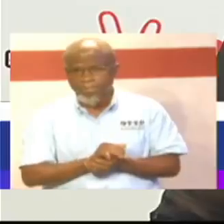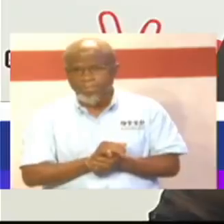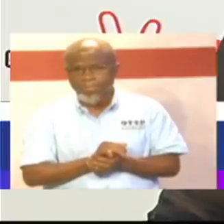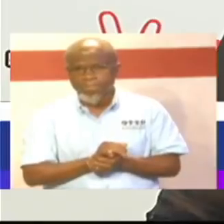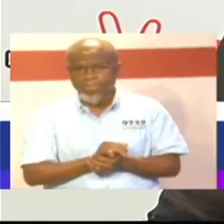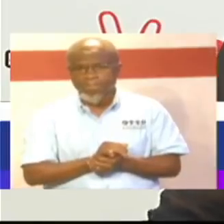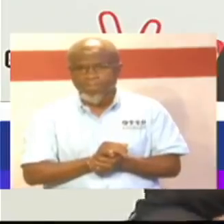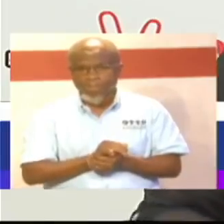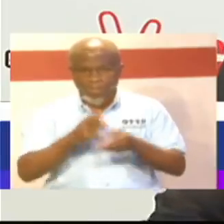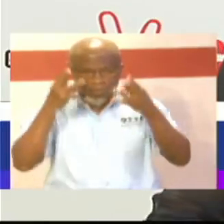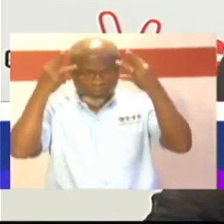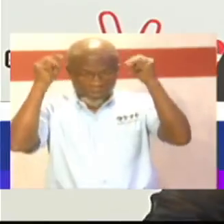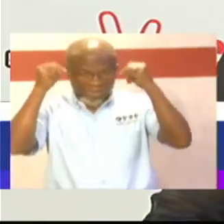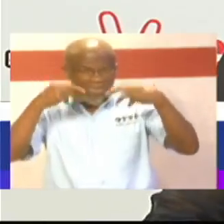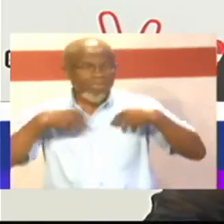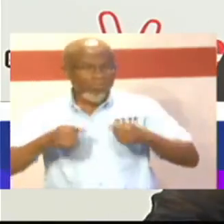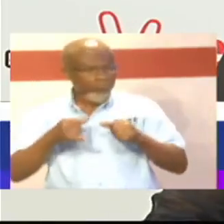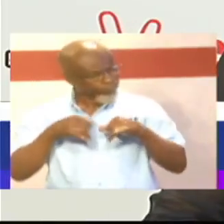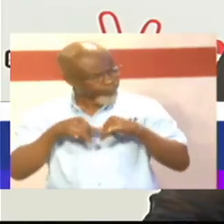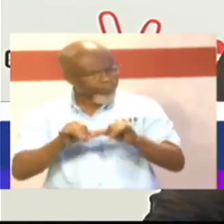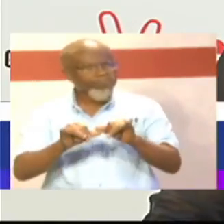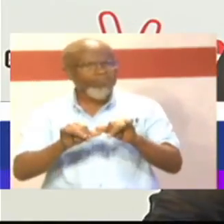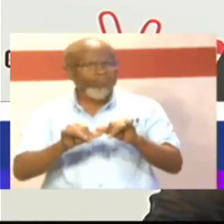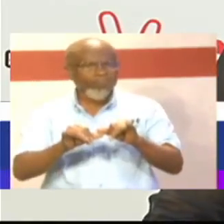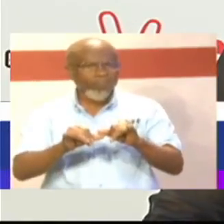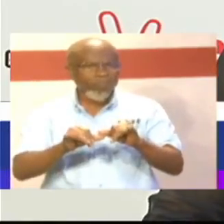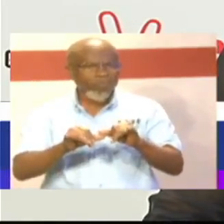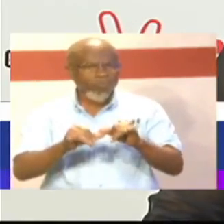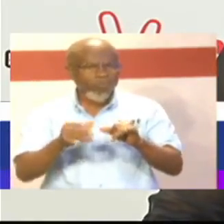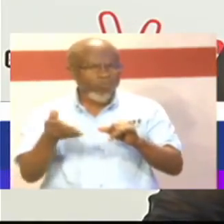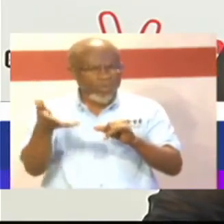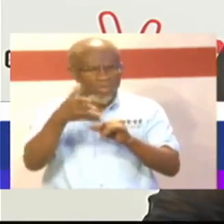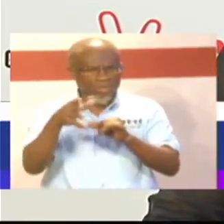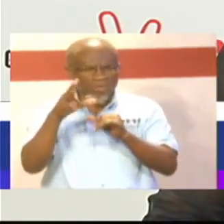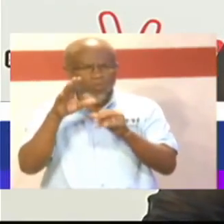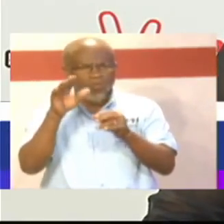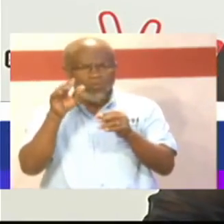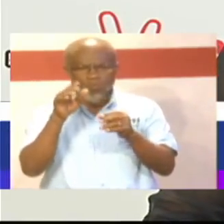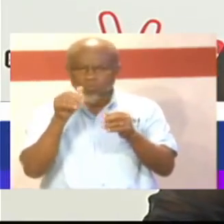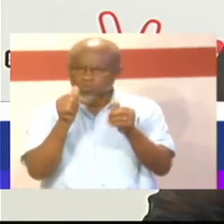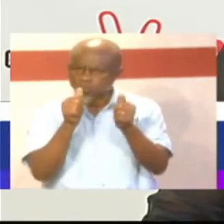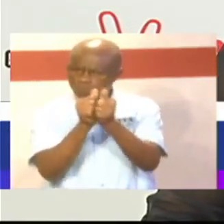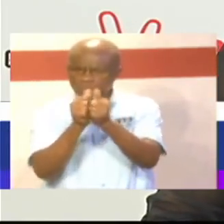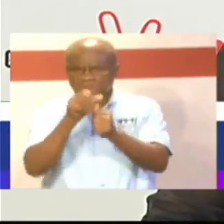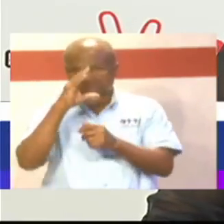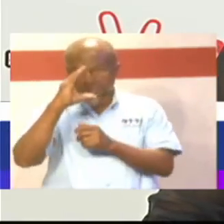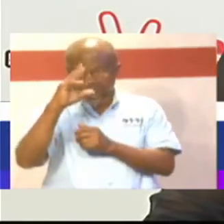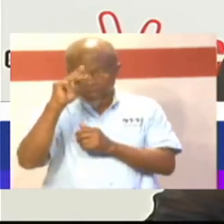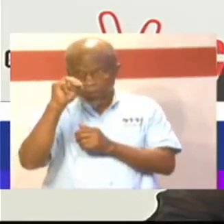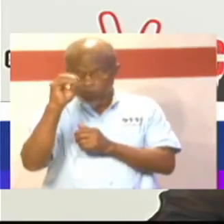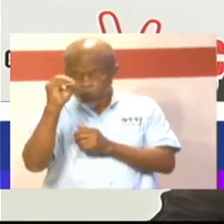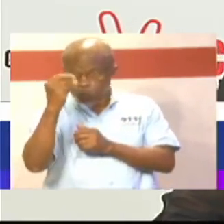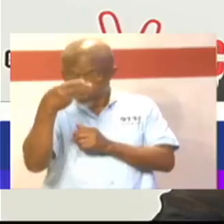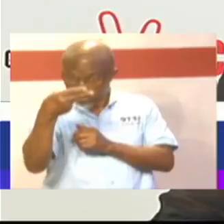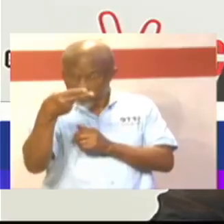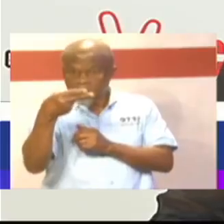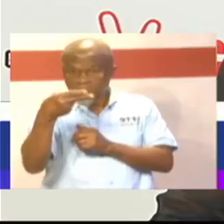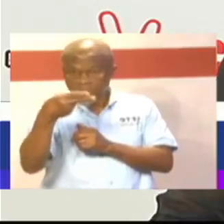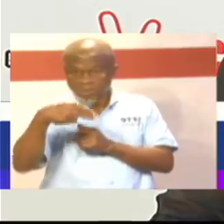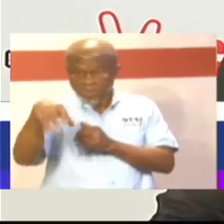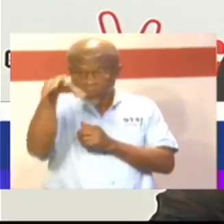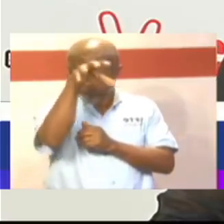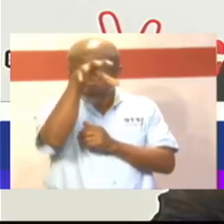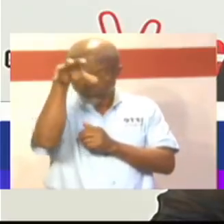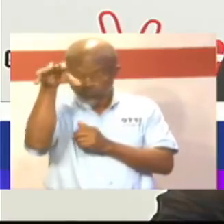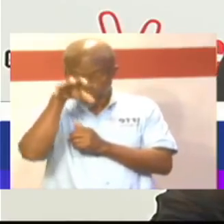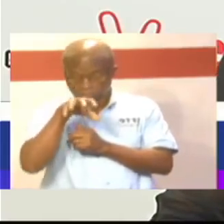The Ministry of Health continues to, via the County Medical Officers of Health, monitor the situation with respect to school